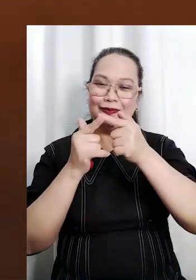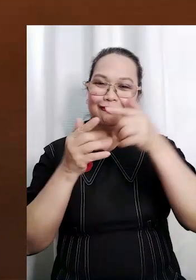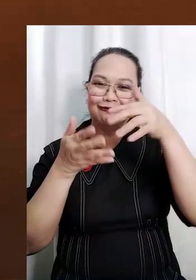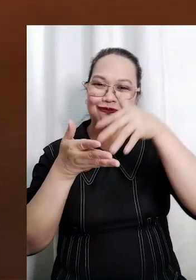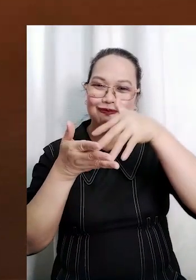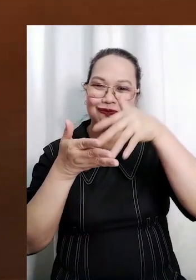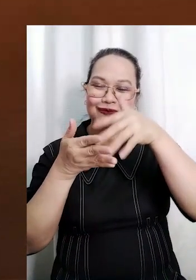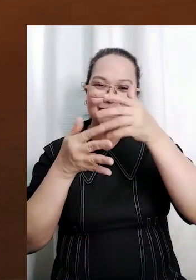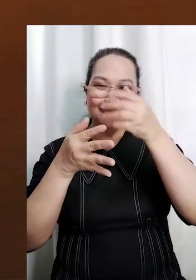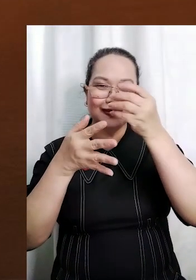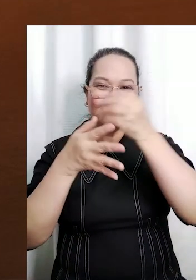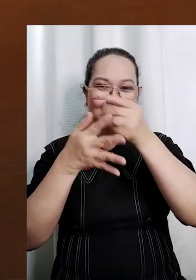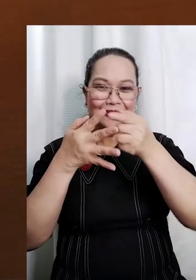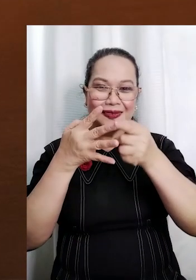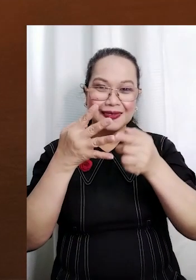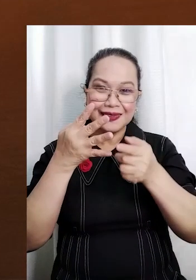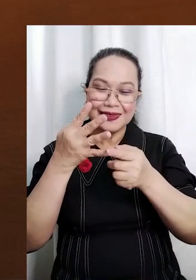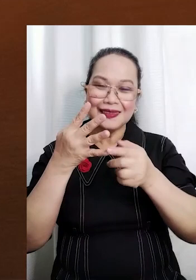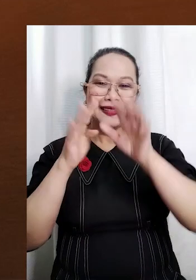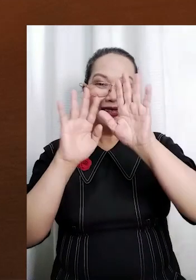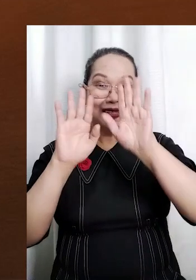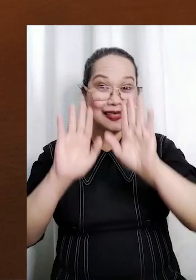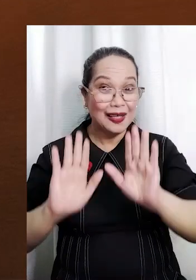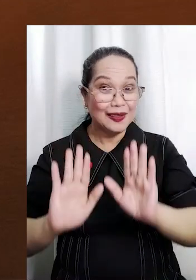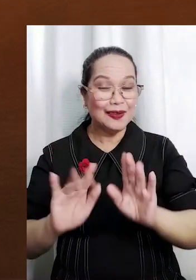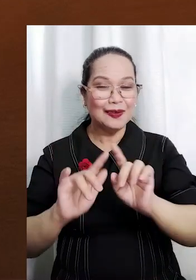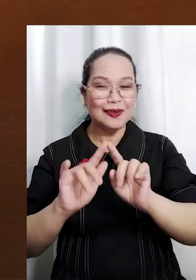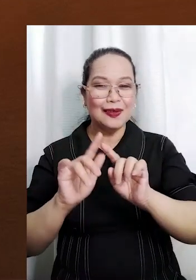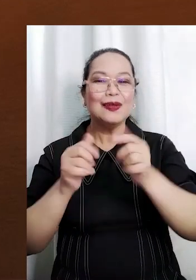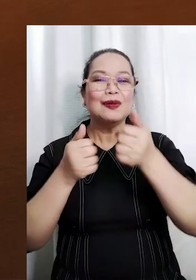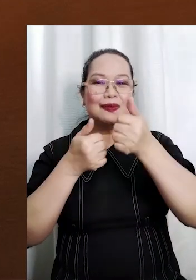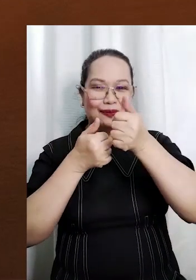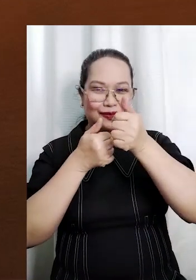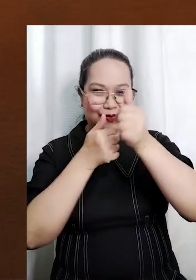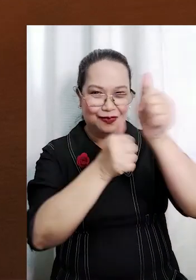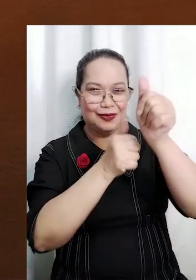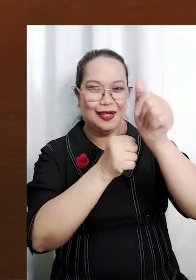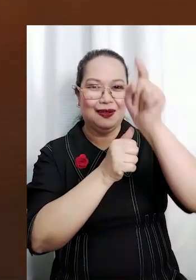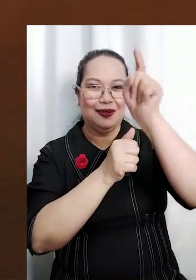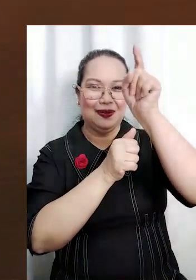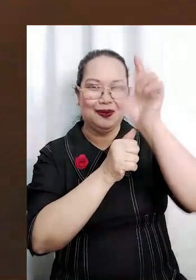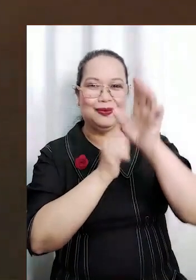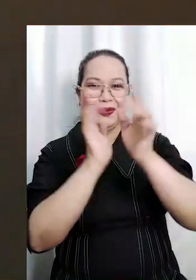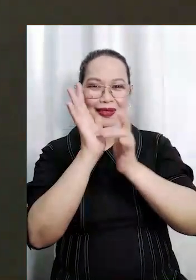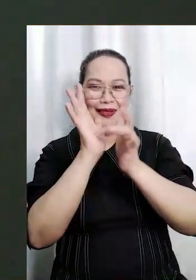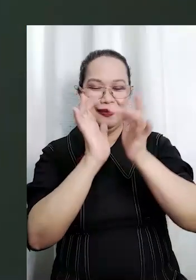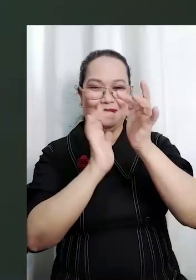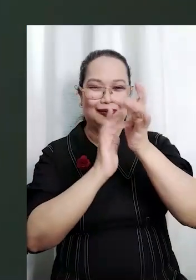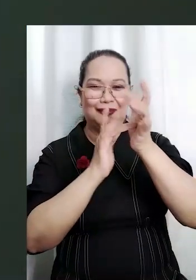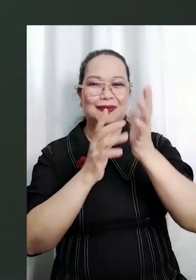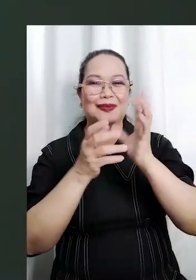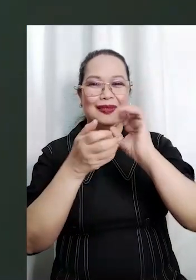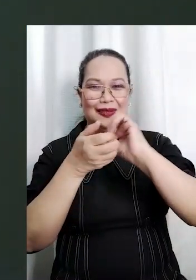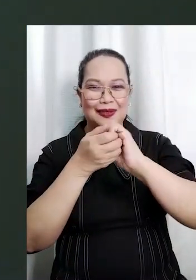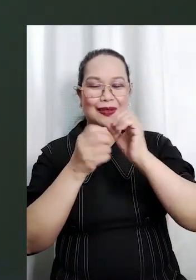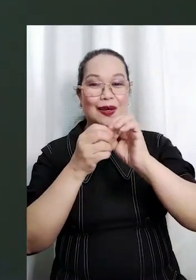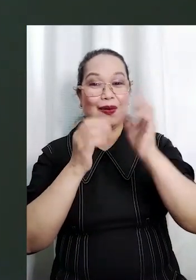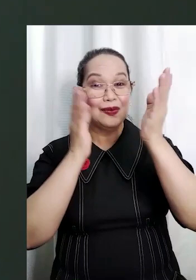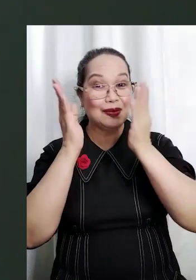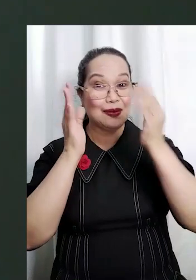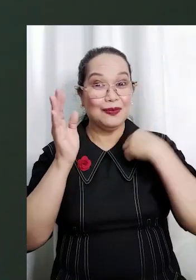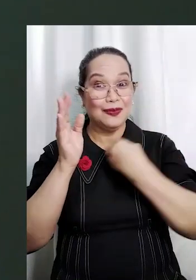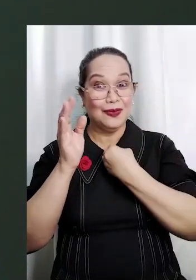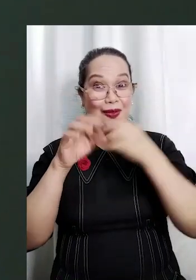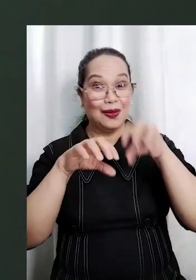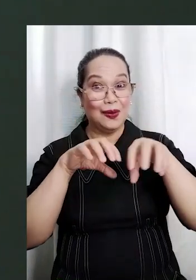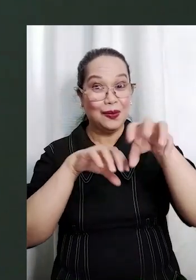series of studies is for us to make a resolve to follow Jesus and engage in serving our